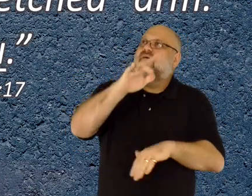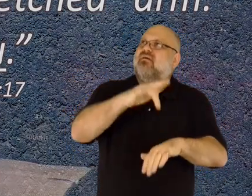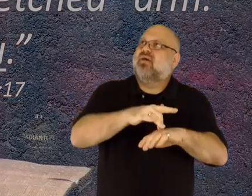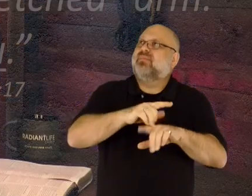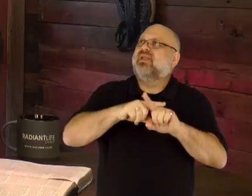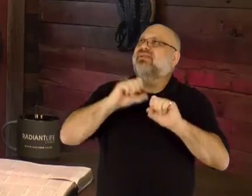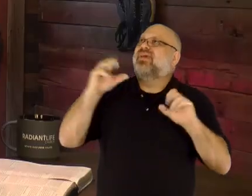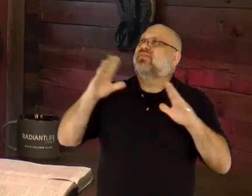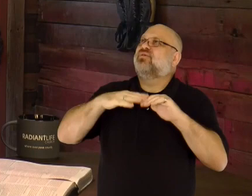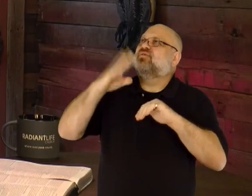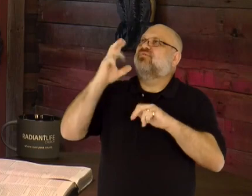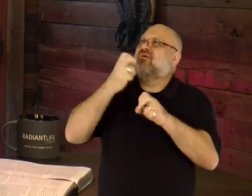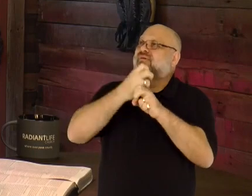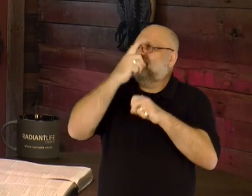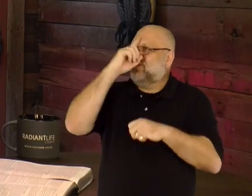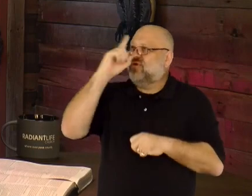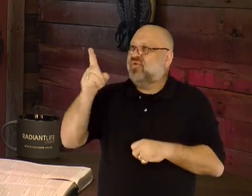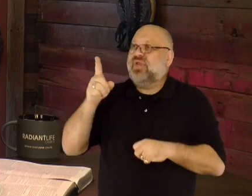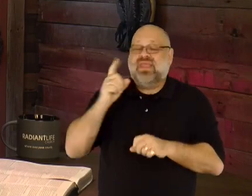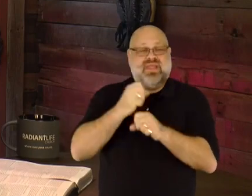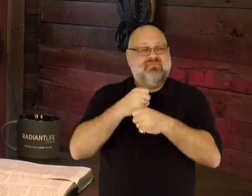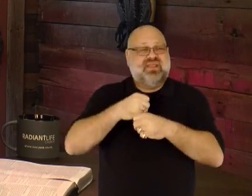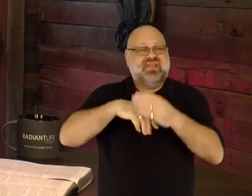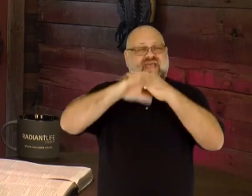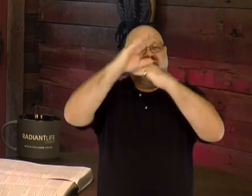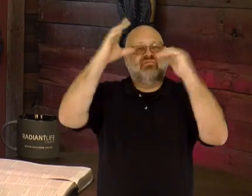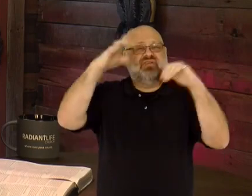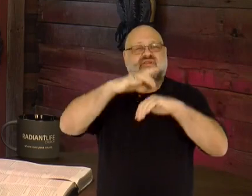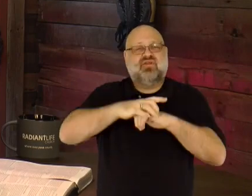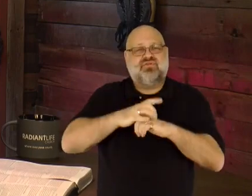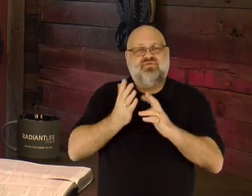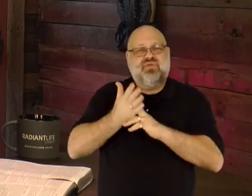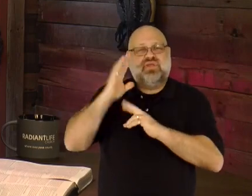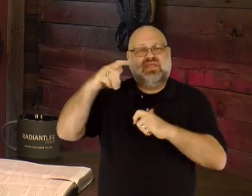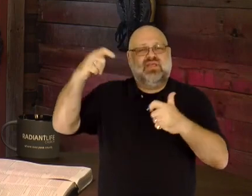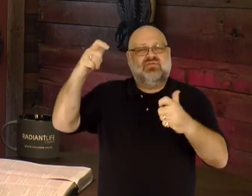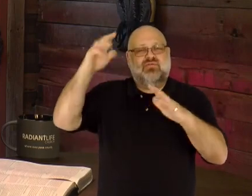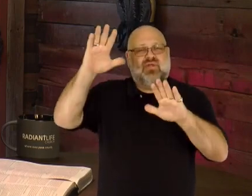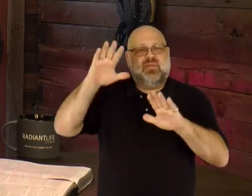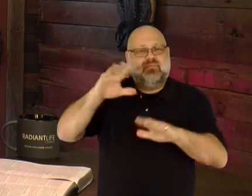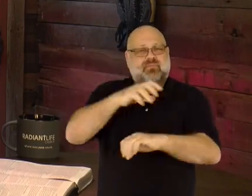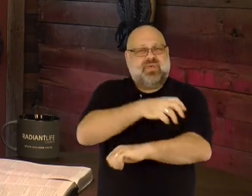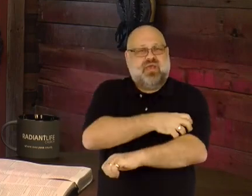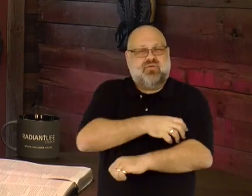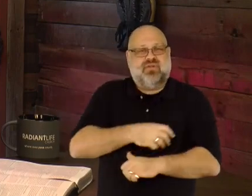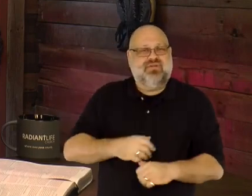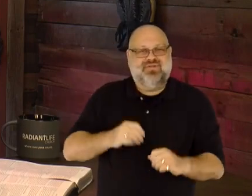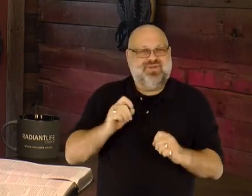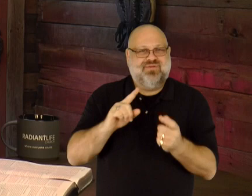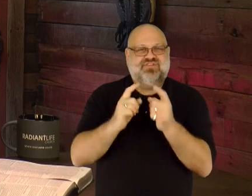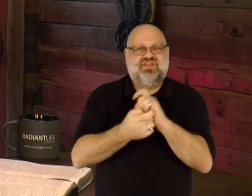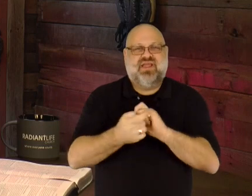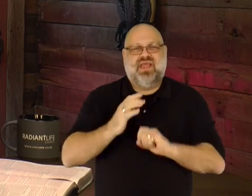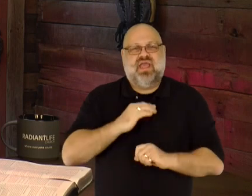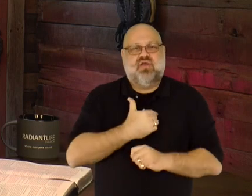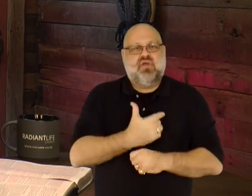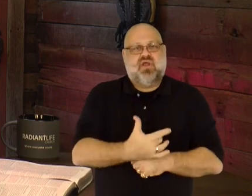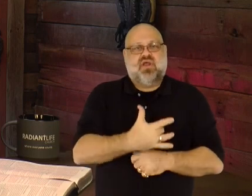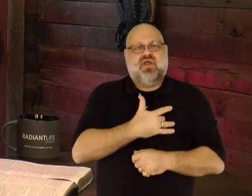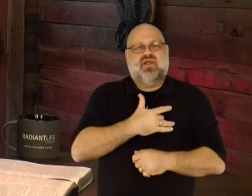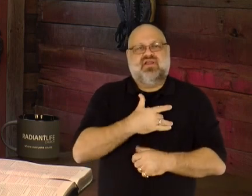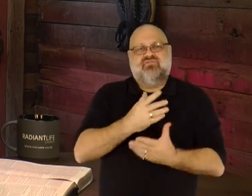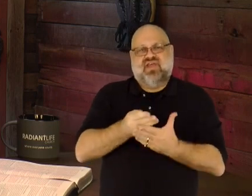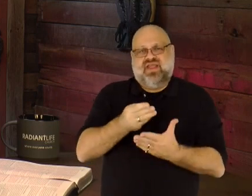you." He made the heavens and the earth by his great power. No turnaround in our hearts, finances,